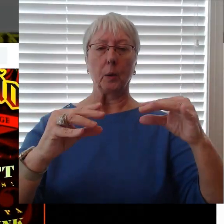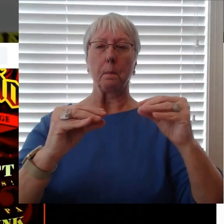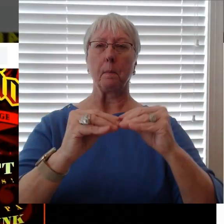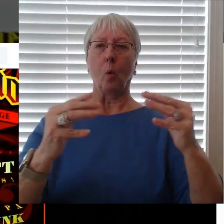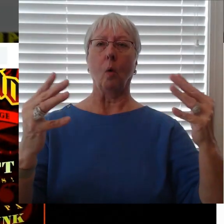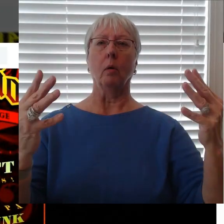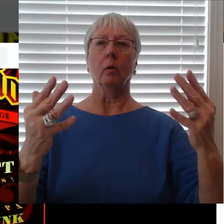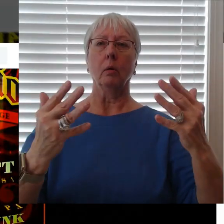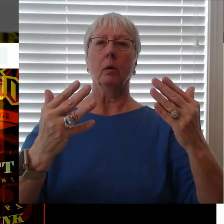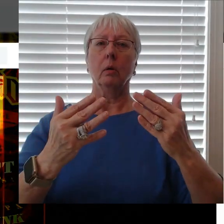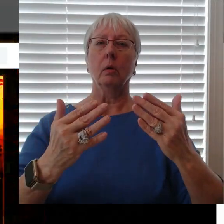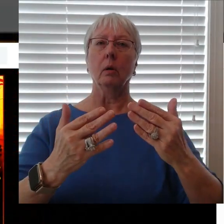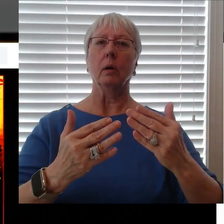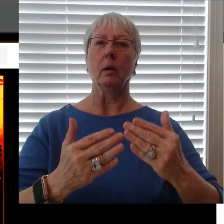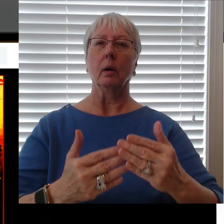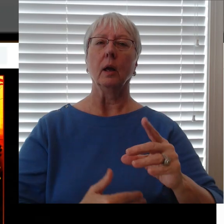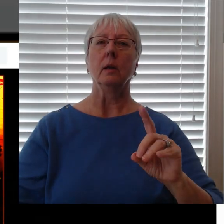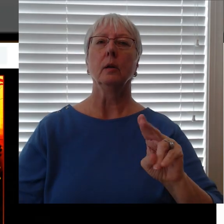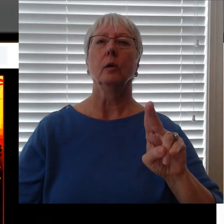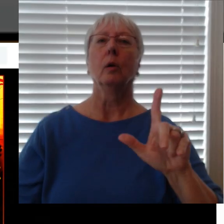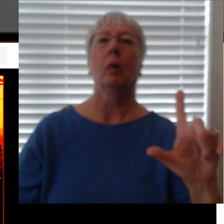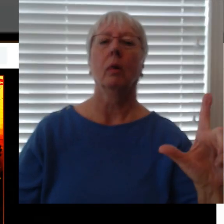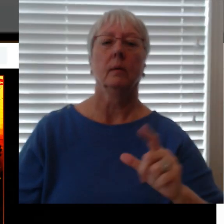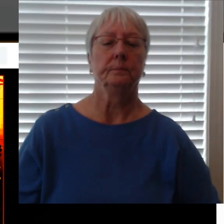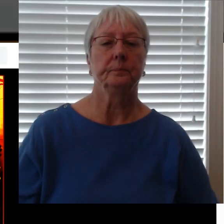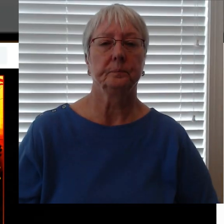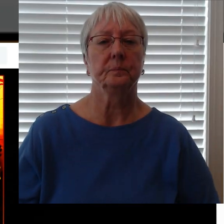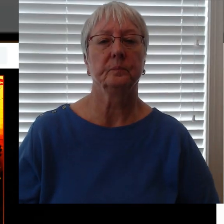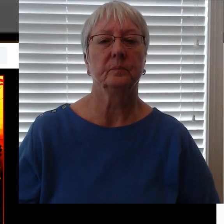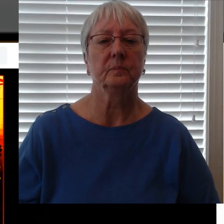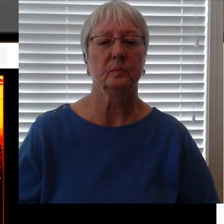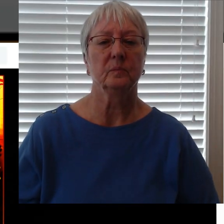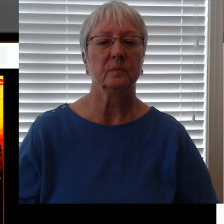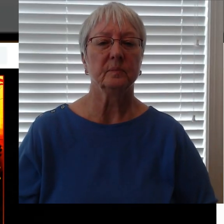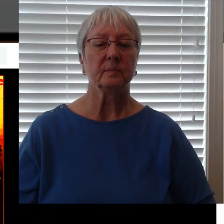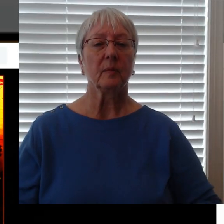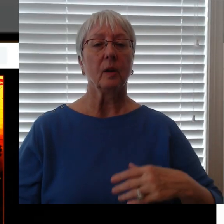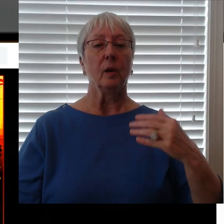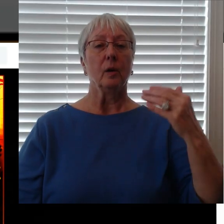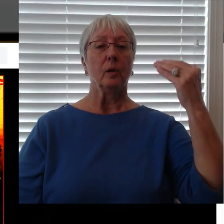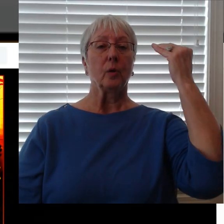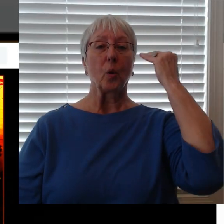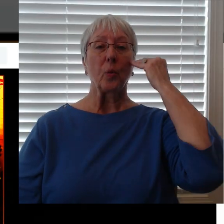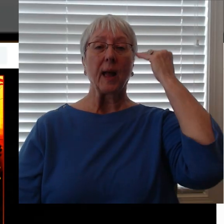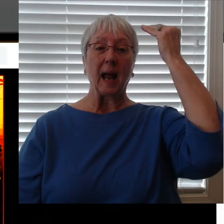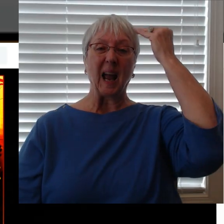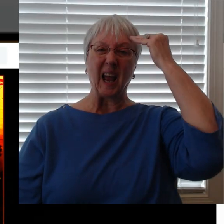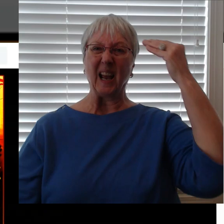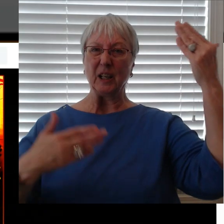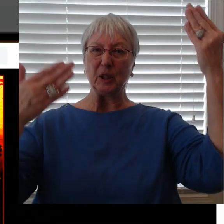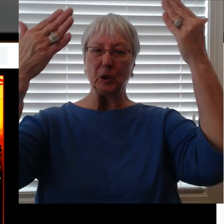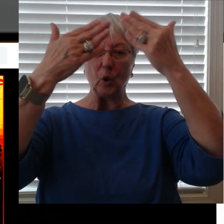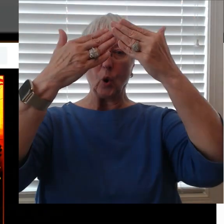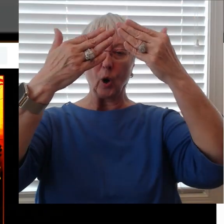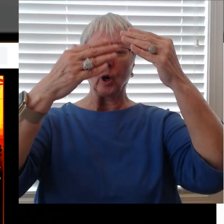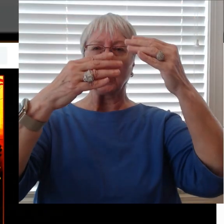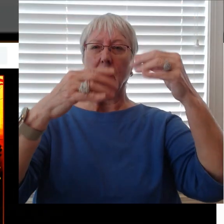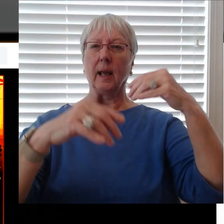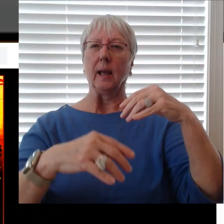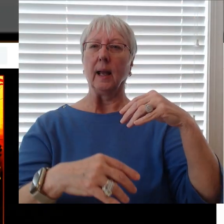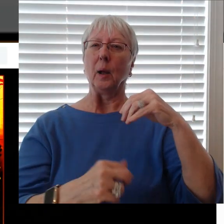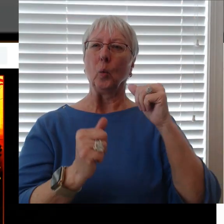type in the image. The additional texture of the hat, dark value of the heads against the red circle at the top